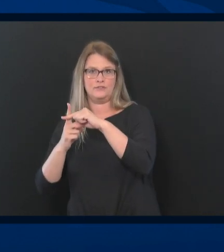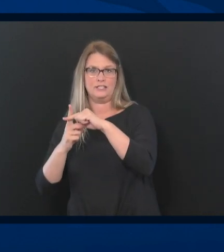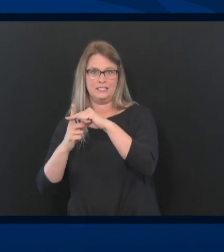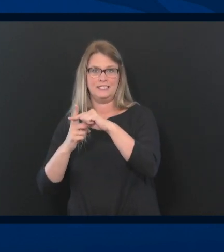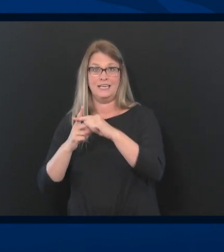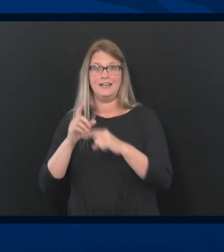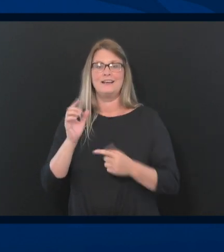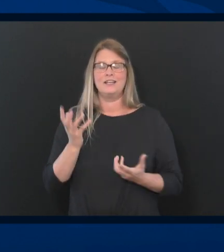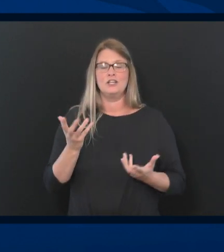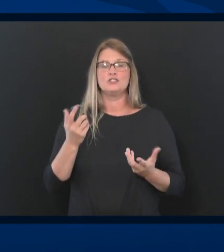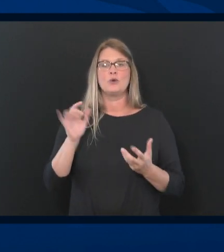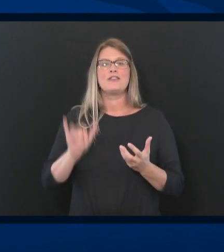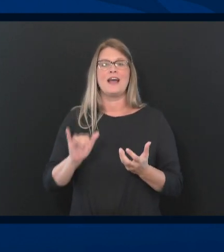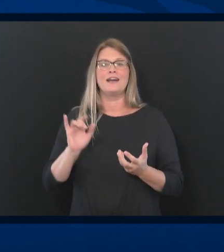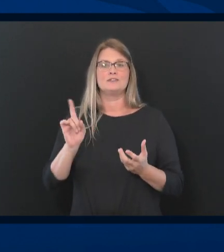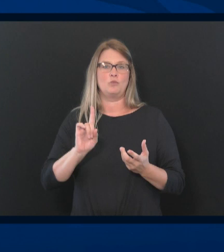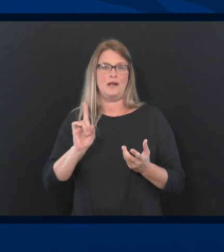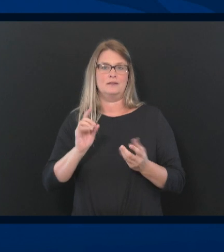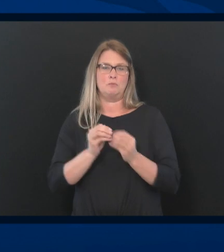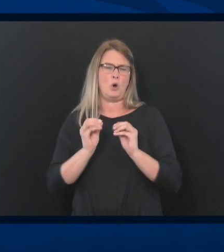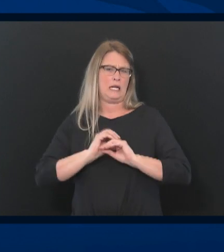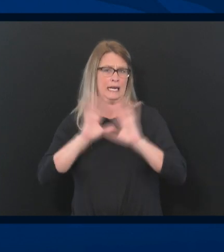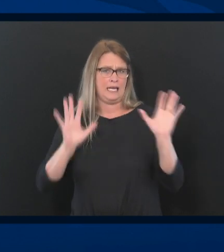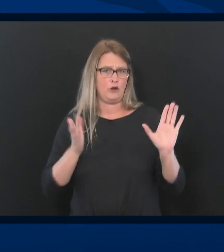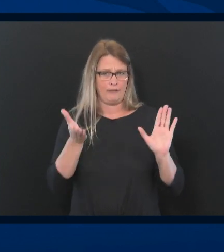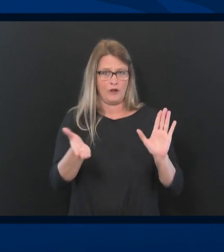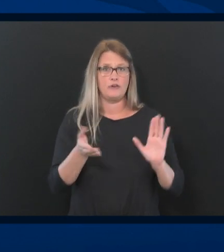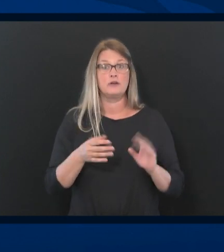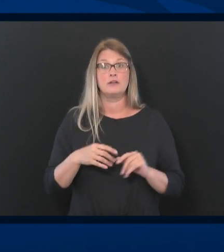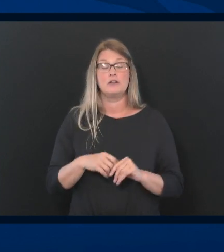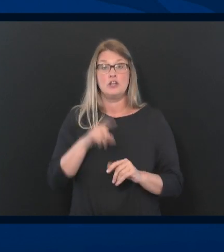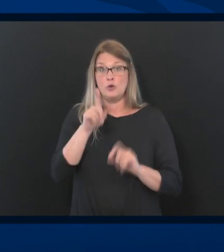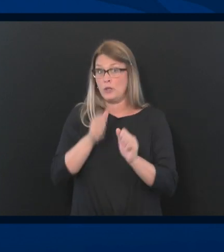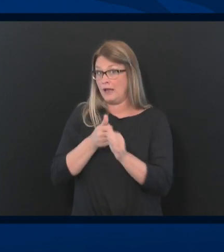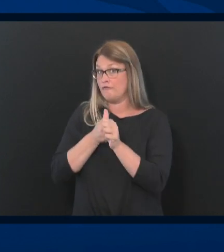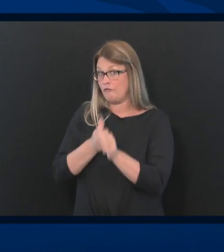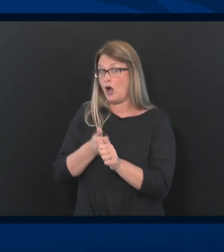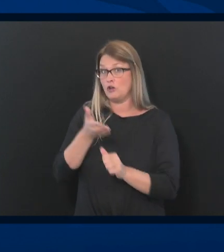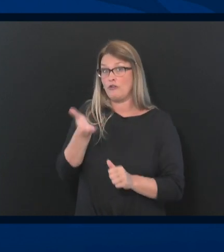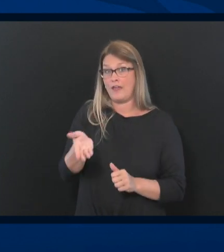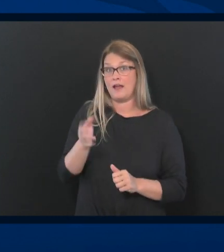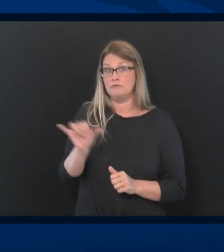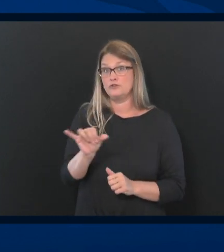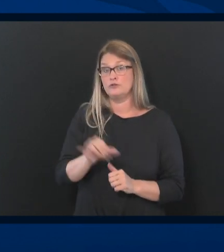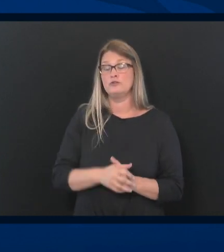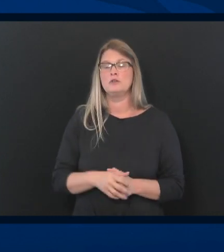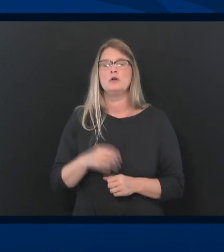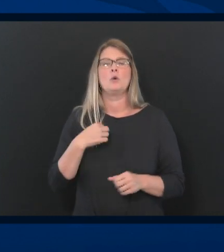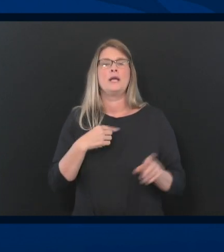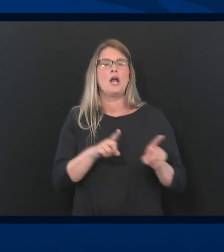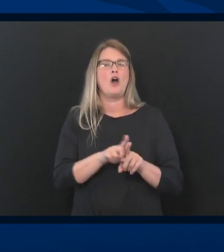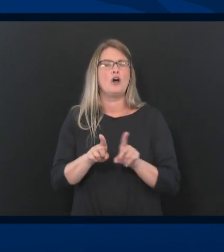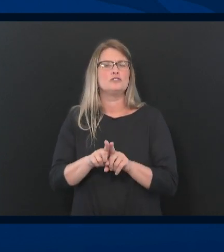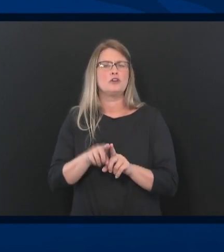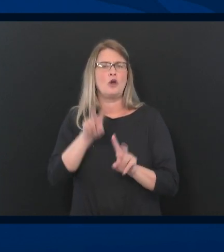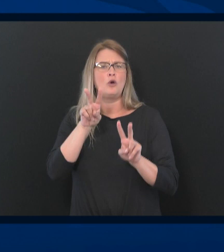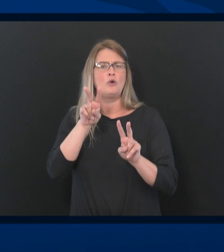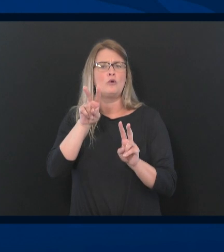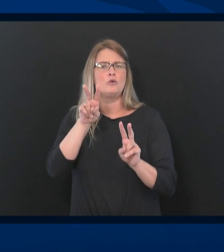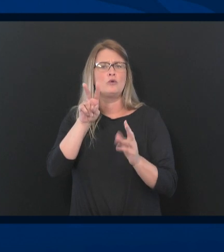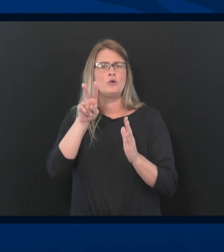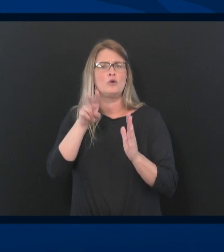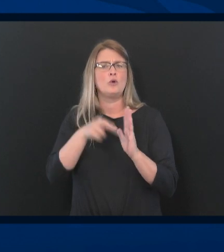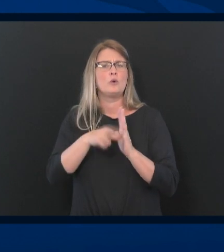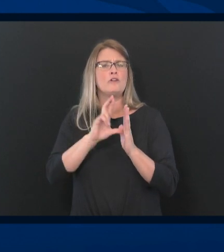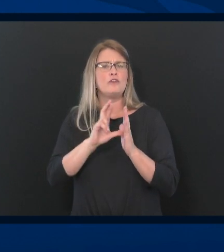collection here, so that it's clear. So this is the number that we keep following with that as well. We also look at the daily rate.